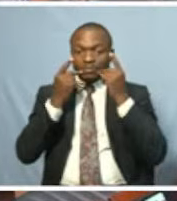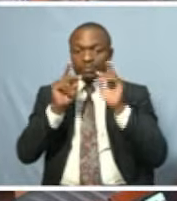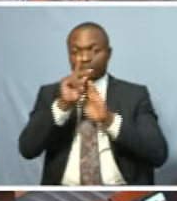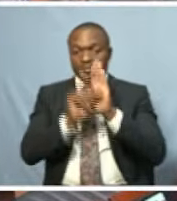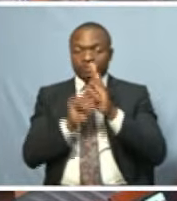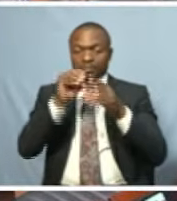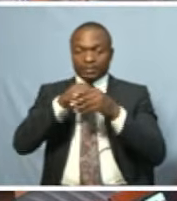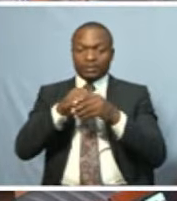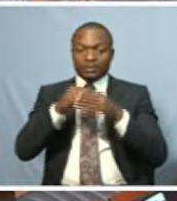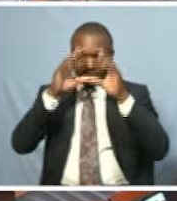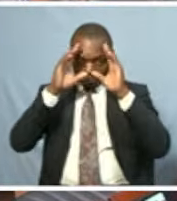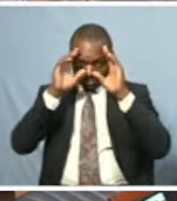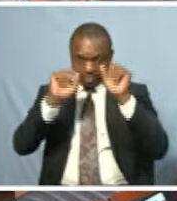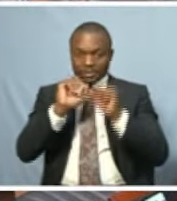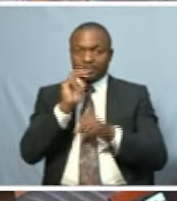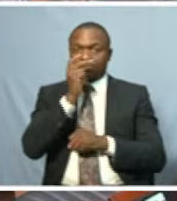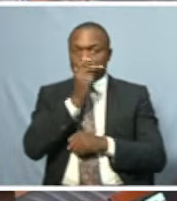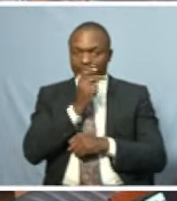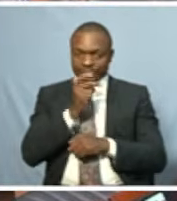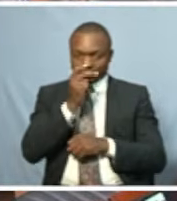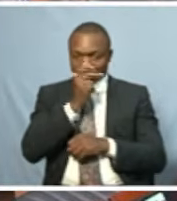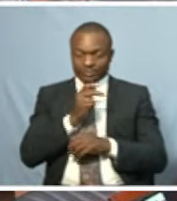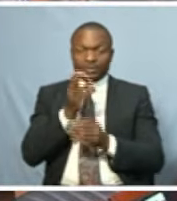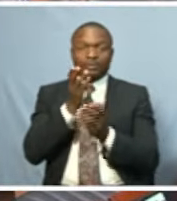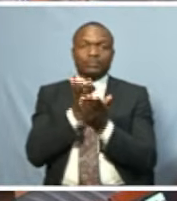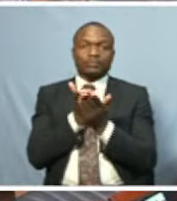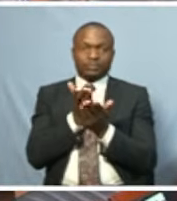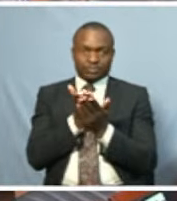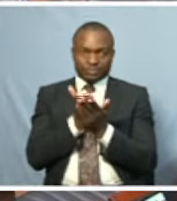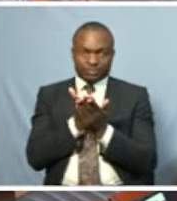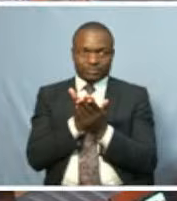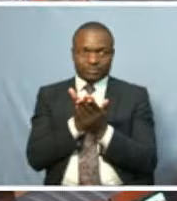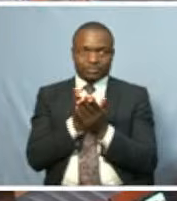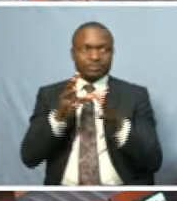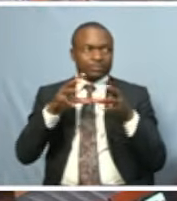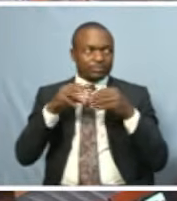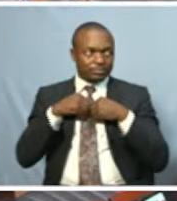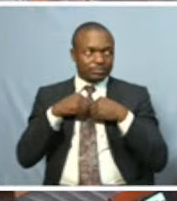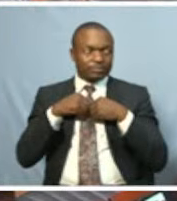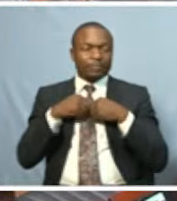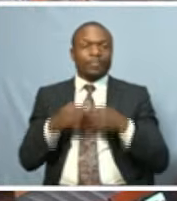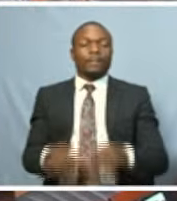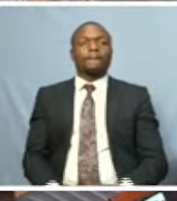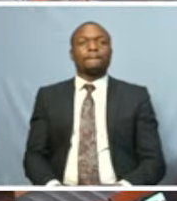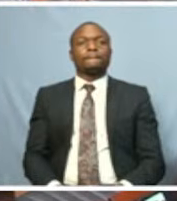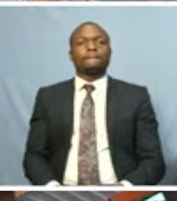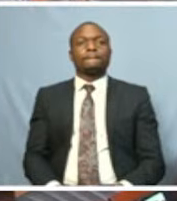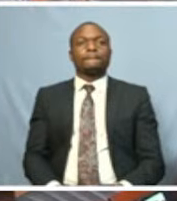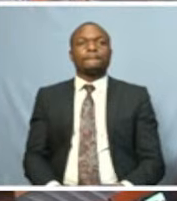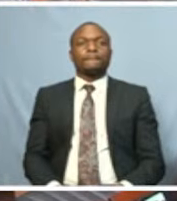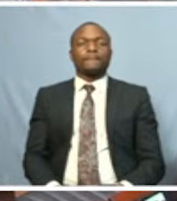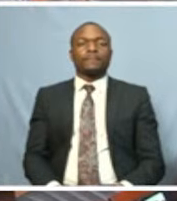in the President's address. And the motion has been adopted.